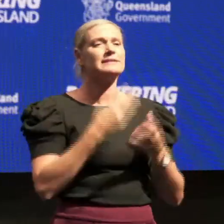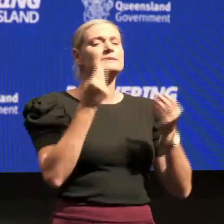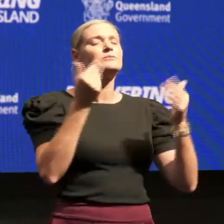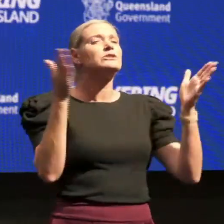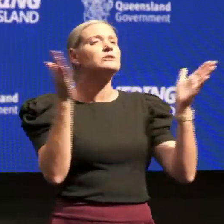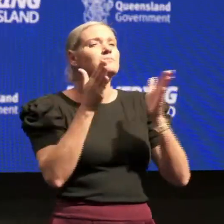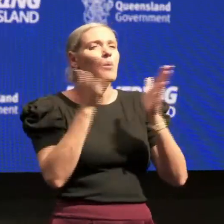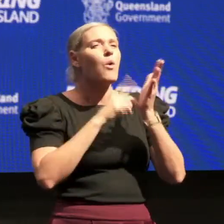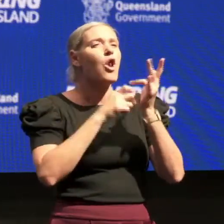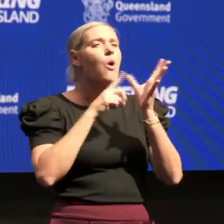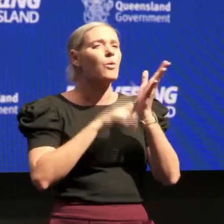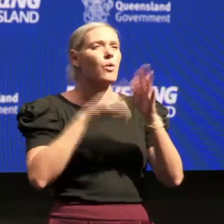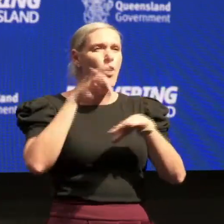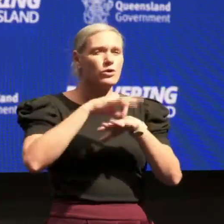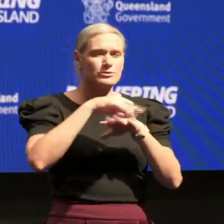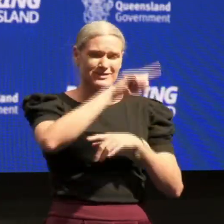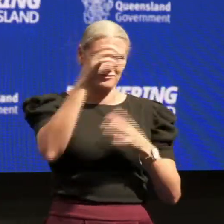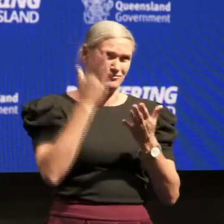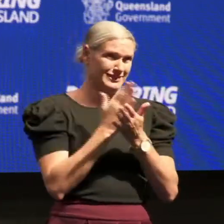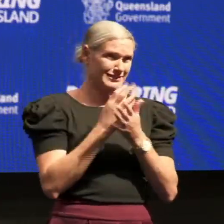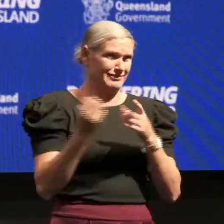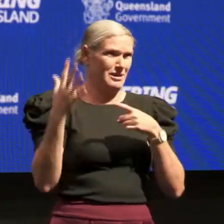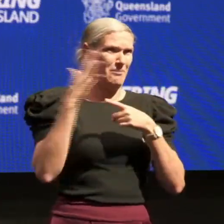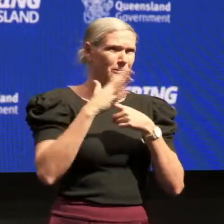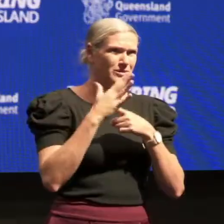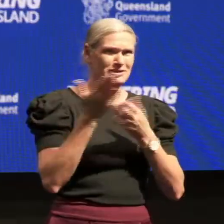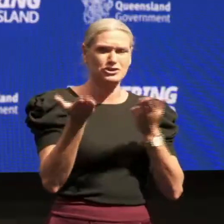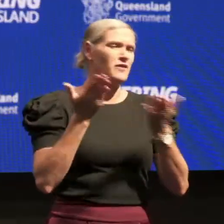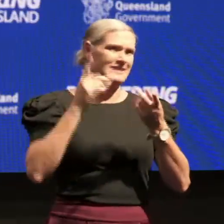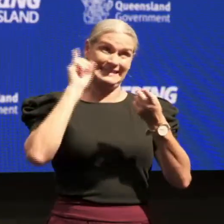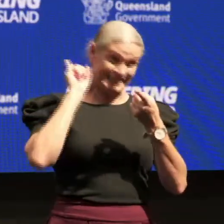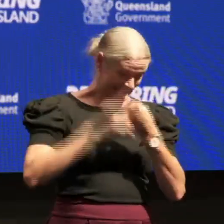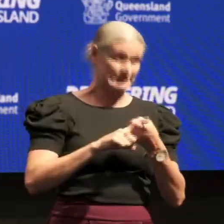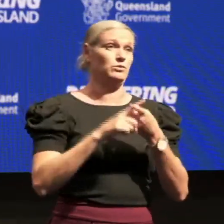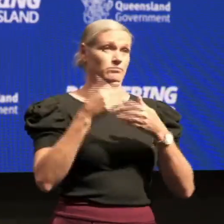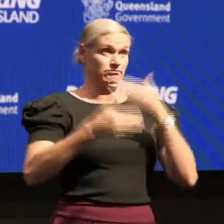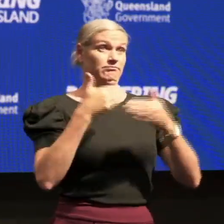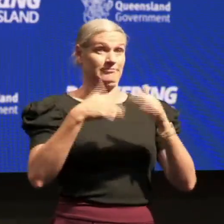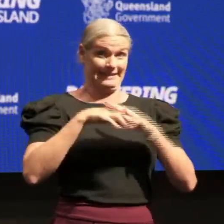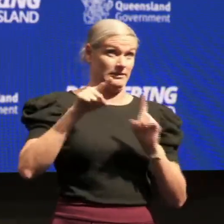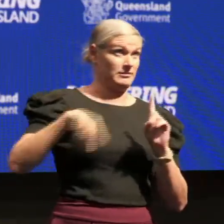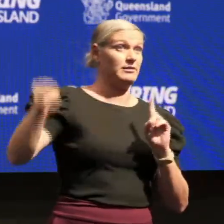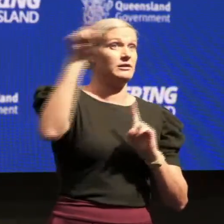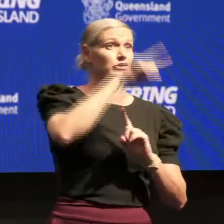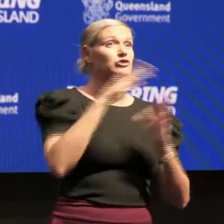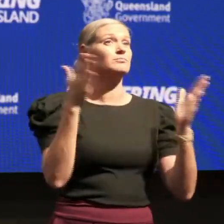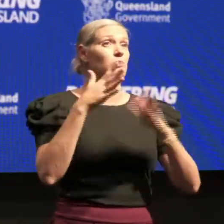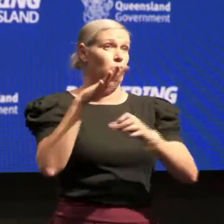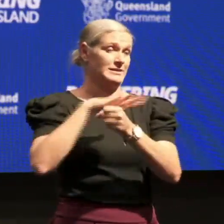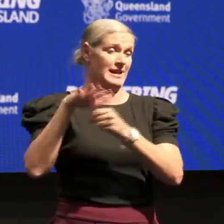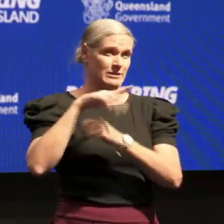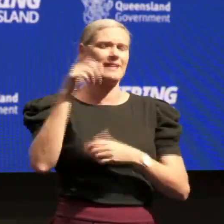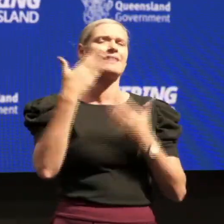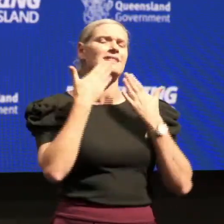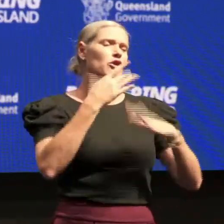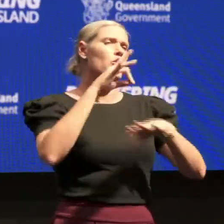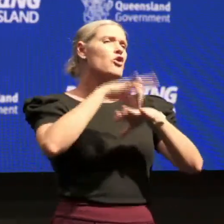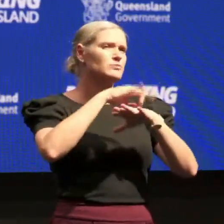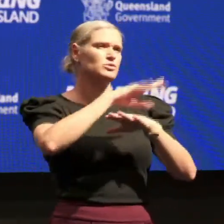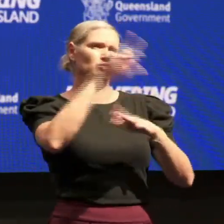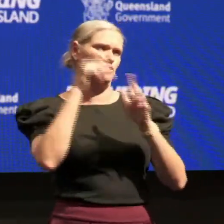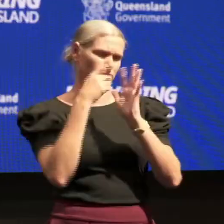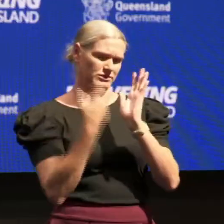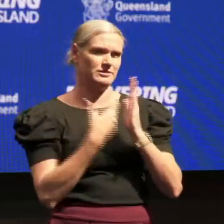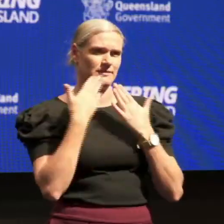regional outposts, which are vital, and services continue there too. And again, thank you to the health staff on that.